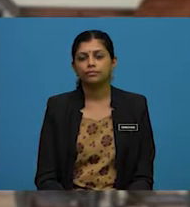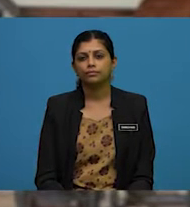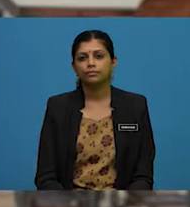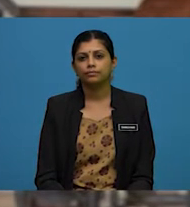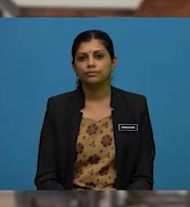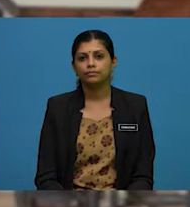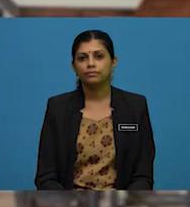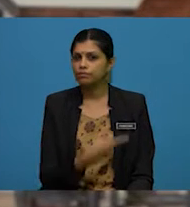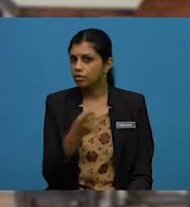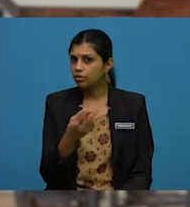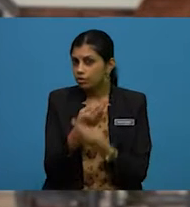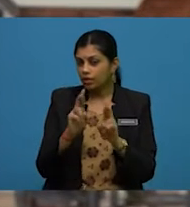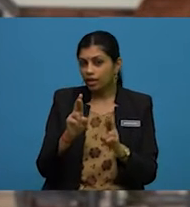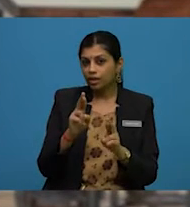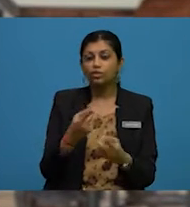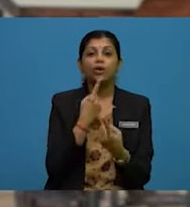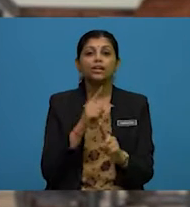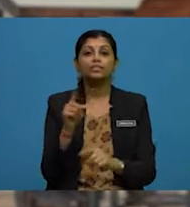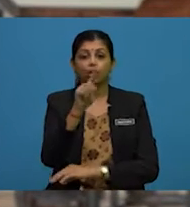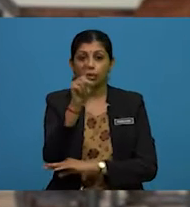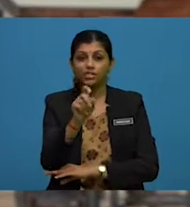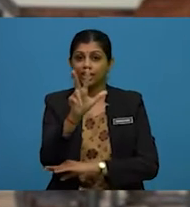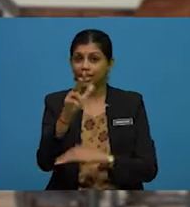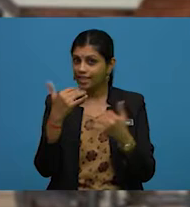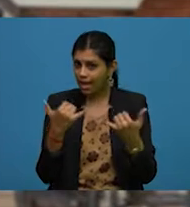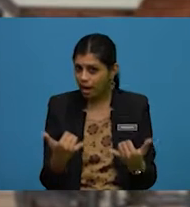So, are you ready to answer question 3 now?